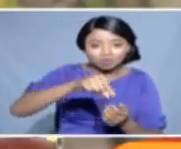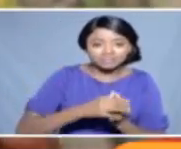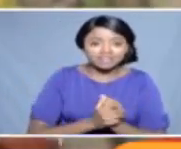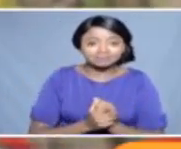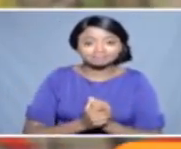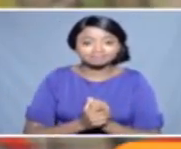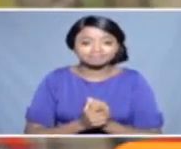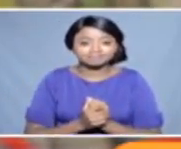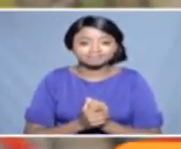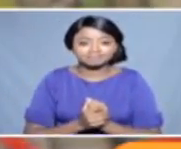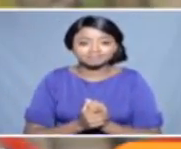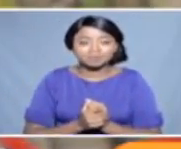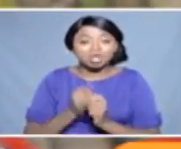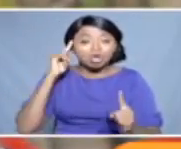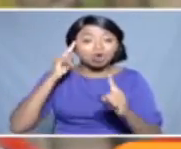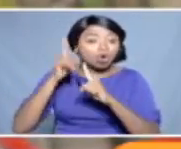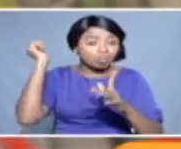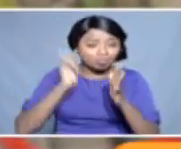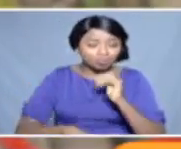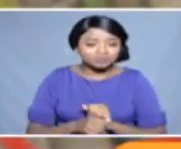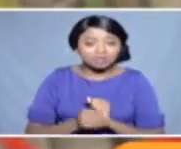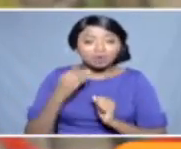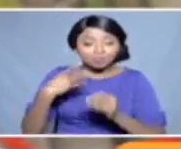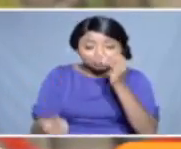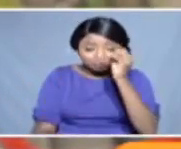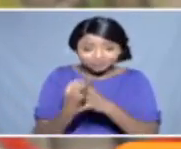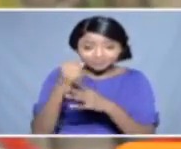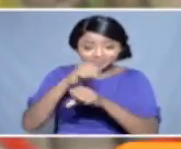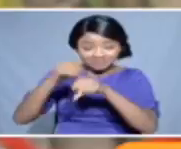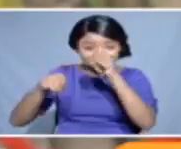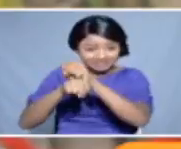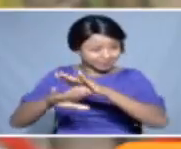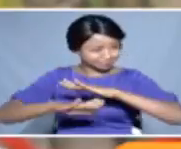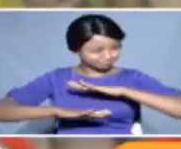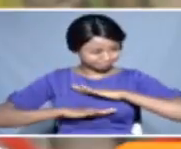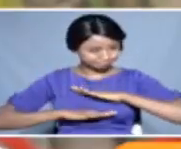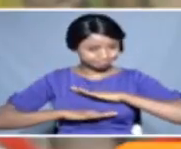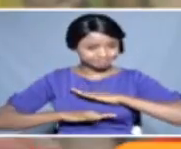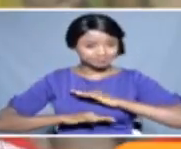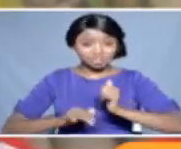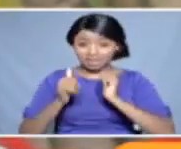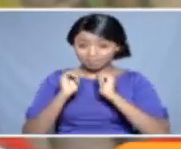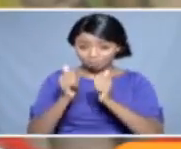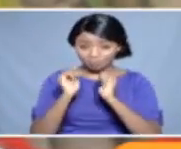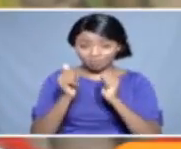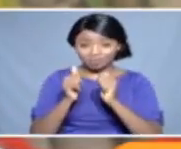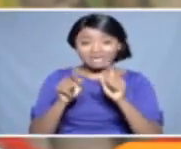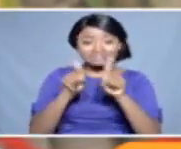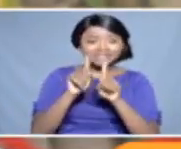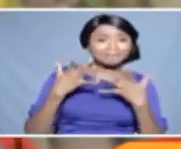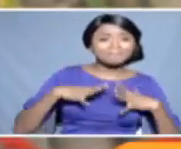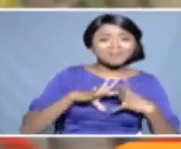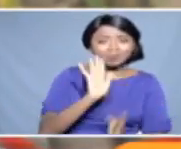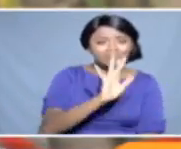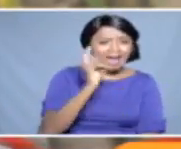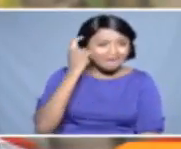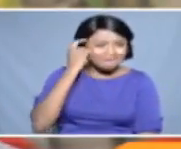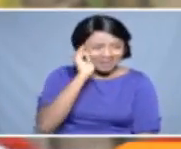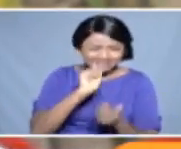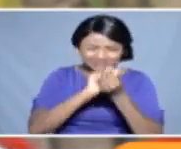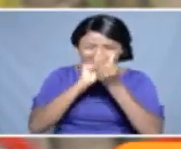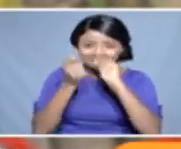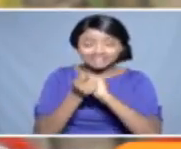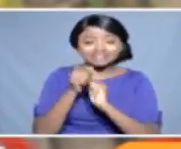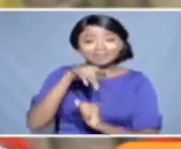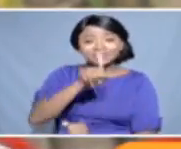setting proper structures and changing the mindset of people, making them